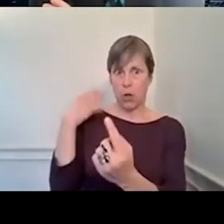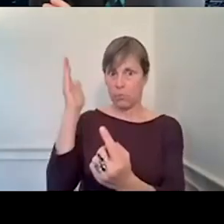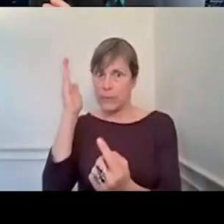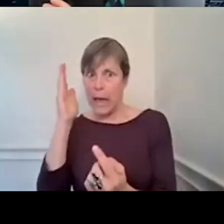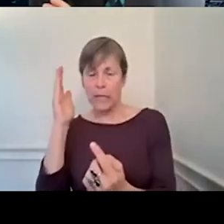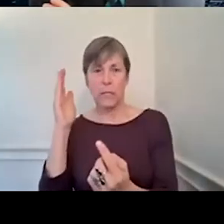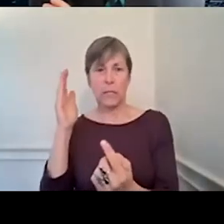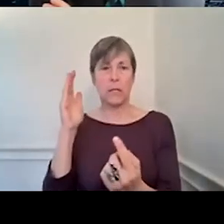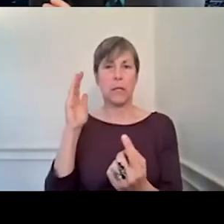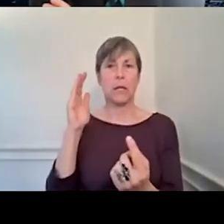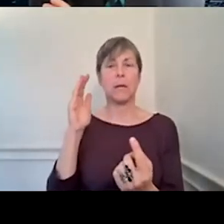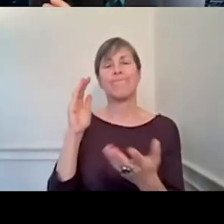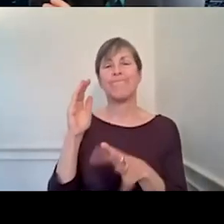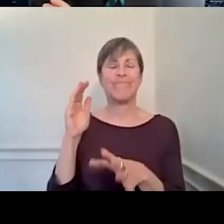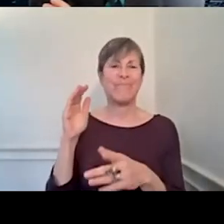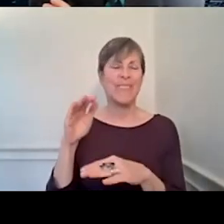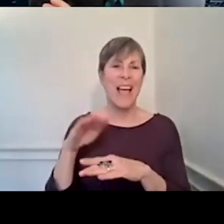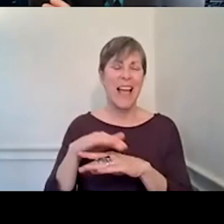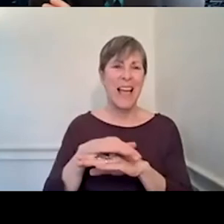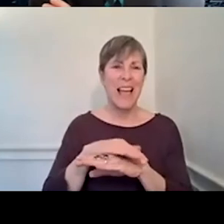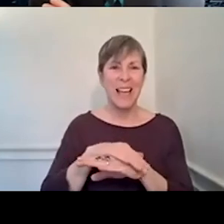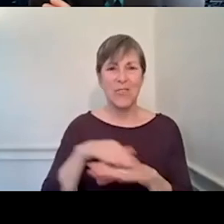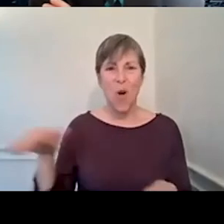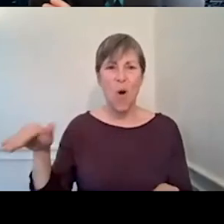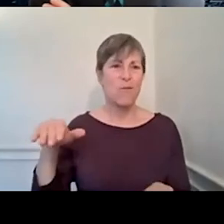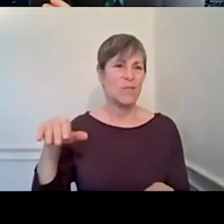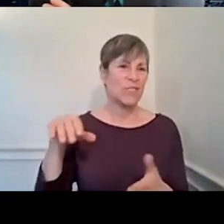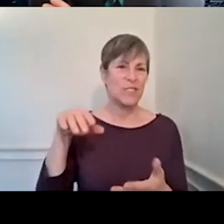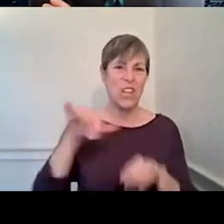give them this big, huge, 5-page,